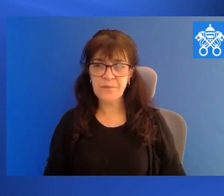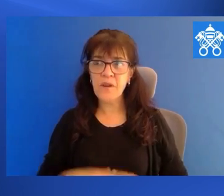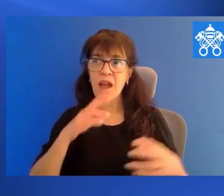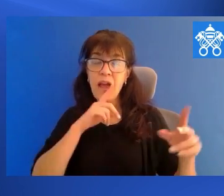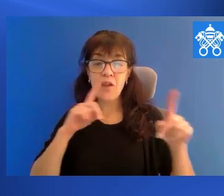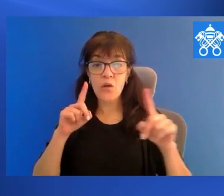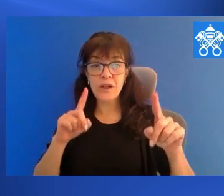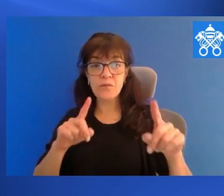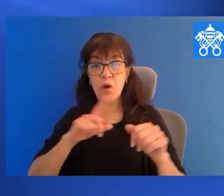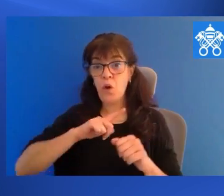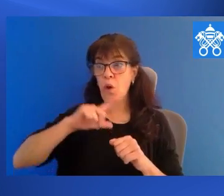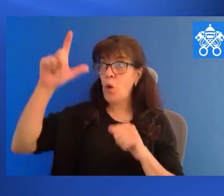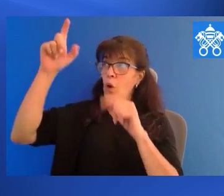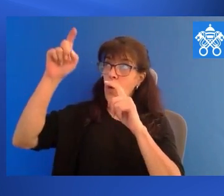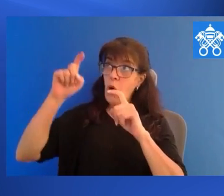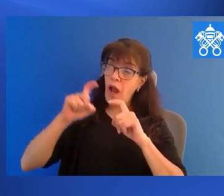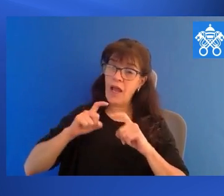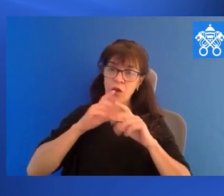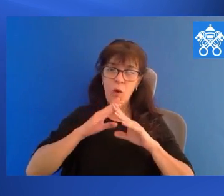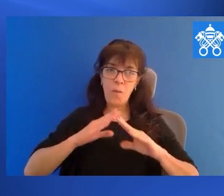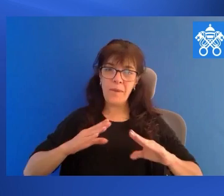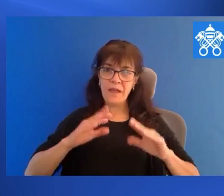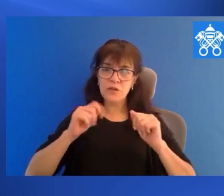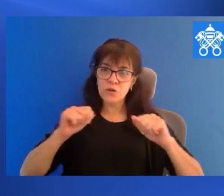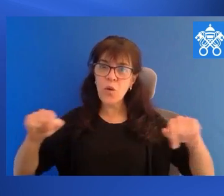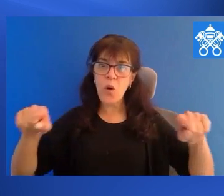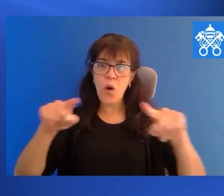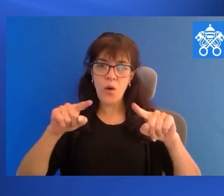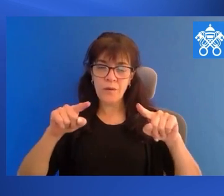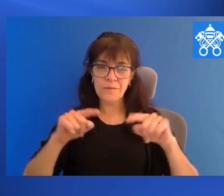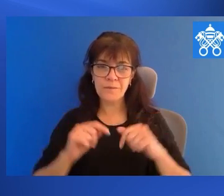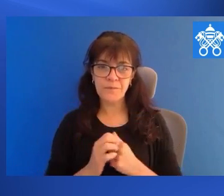And the response is, Lord, grant your peace to all.